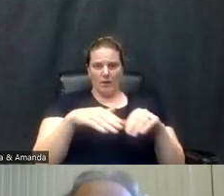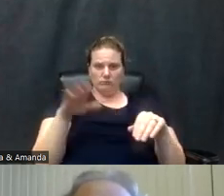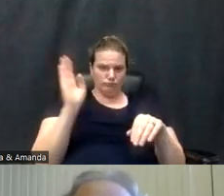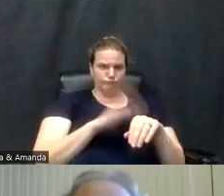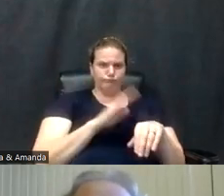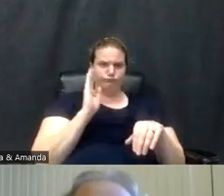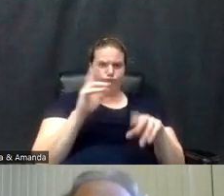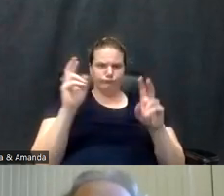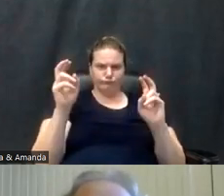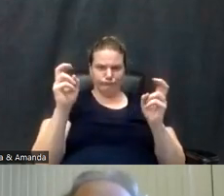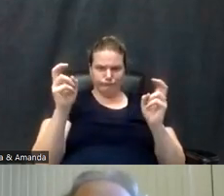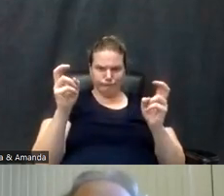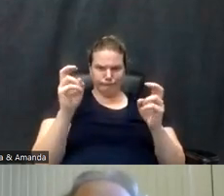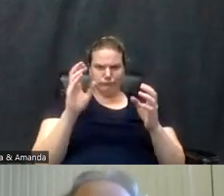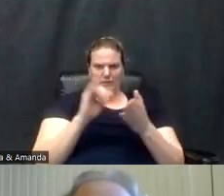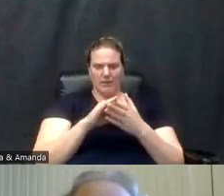that metaphorically,